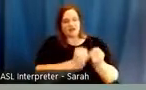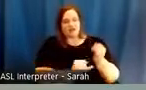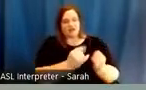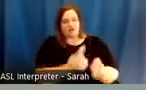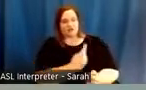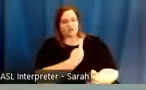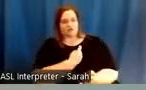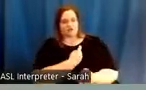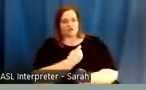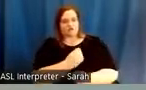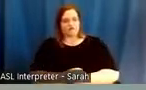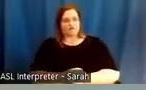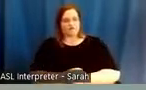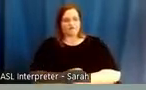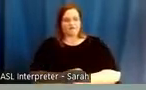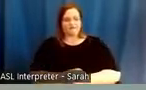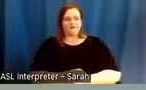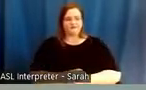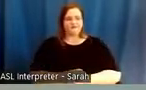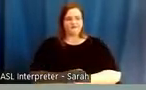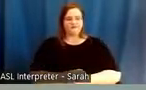night.